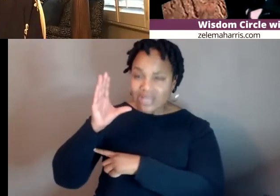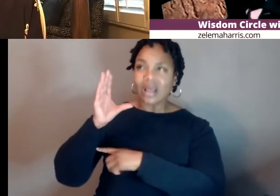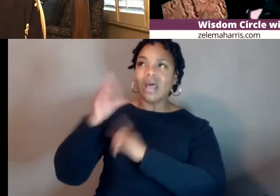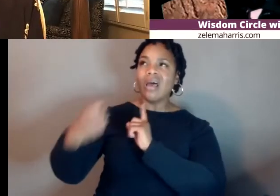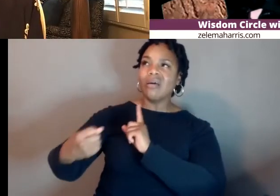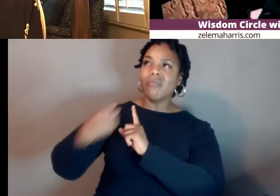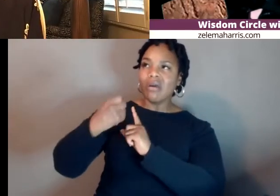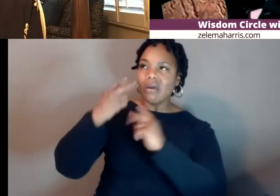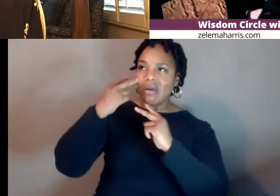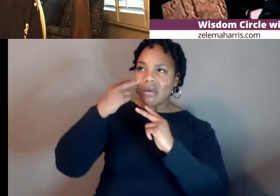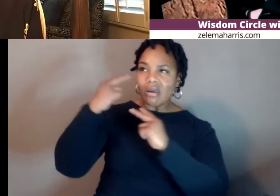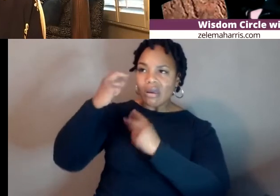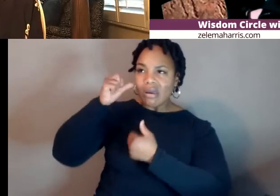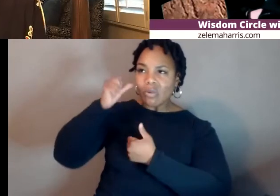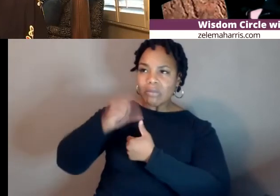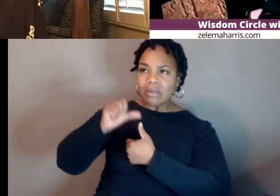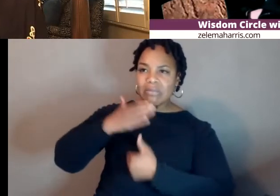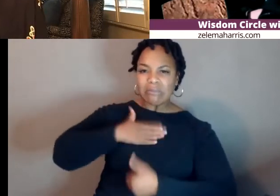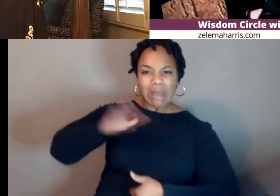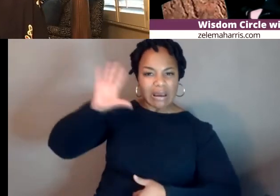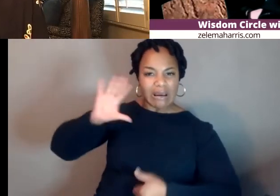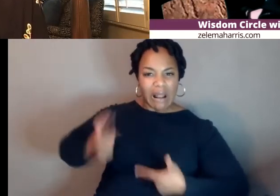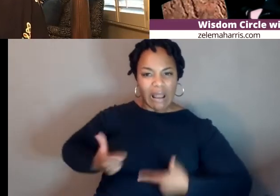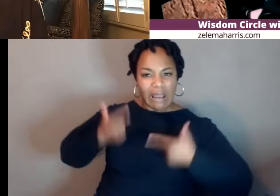under Jim Crow laws.